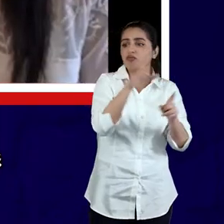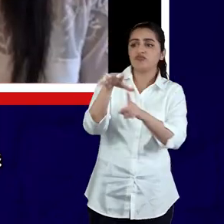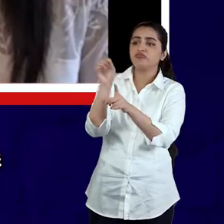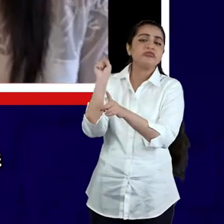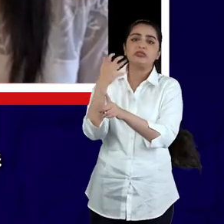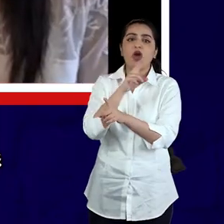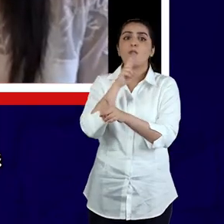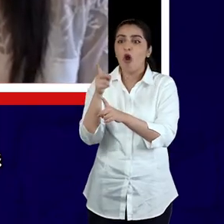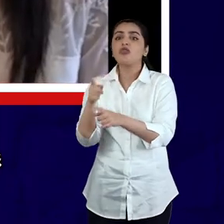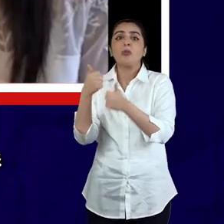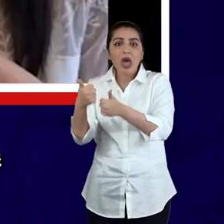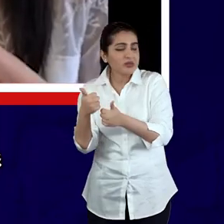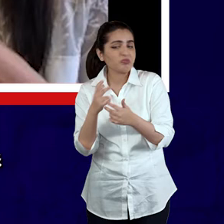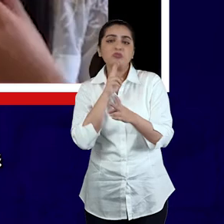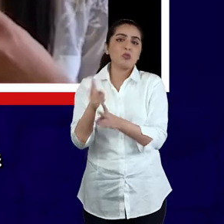them to be not only